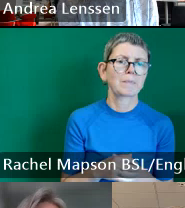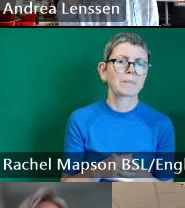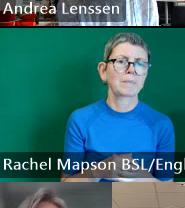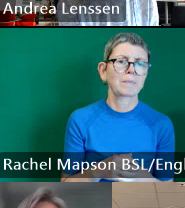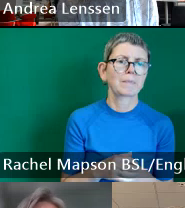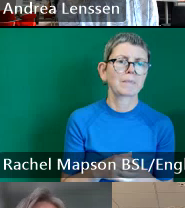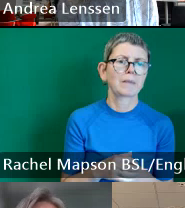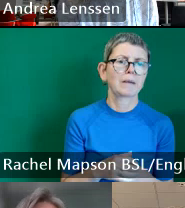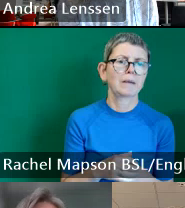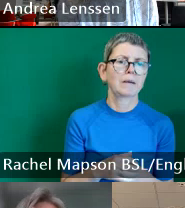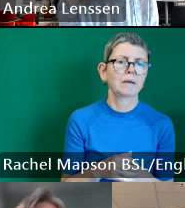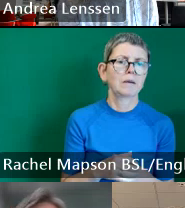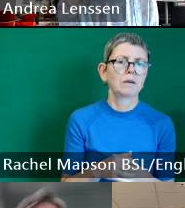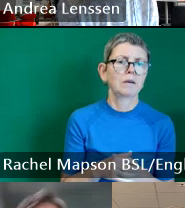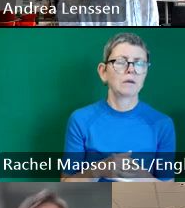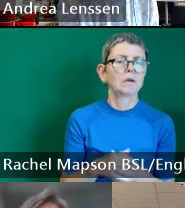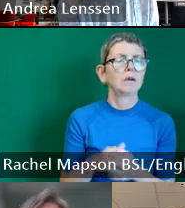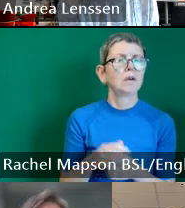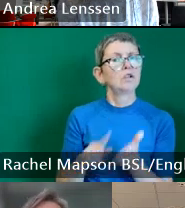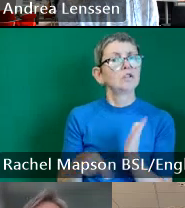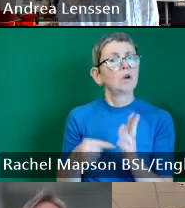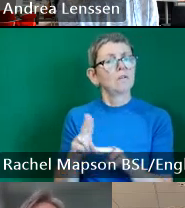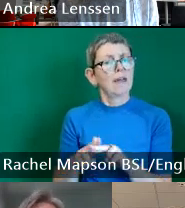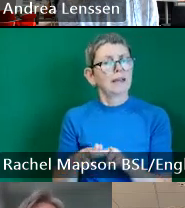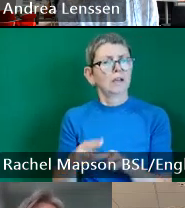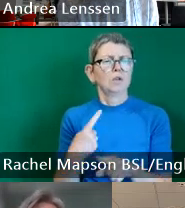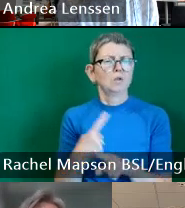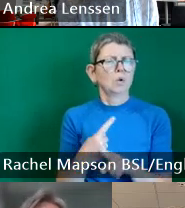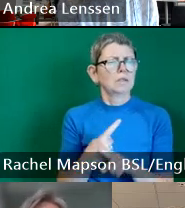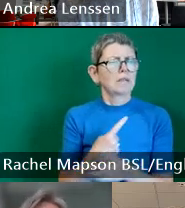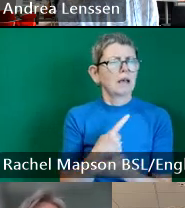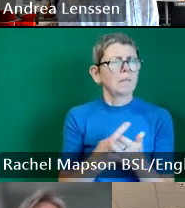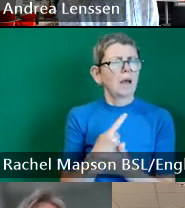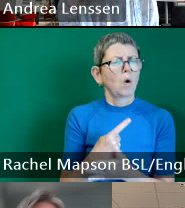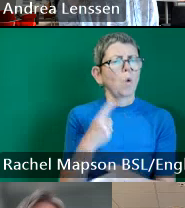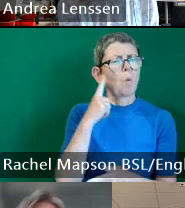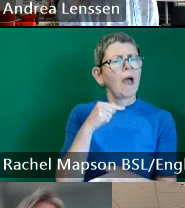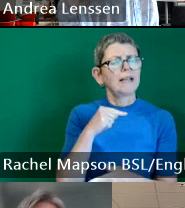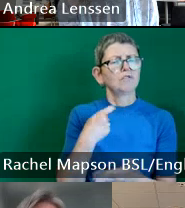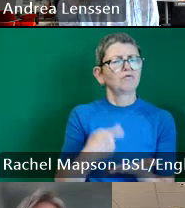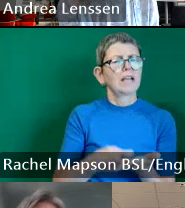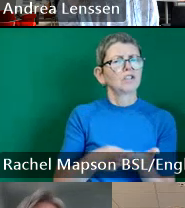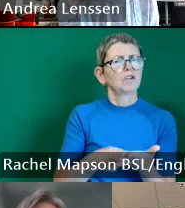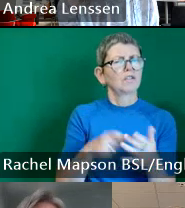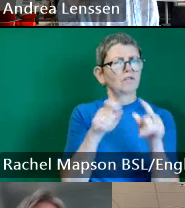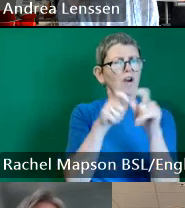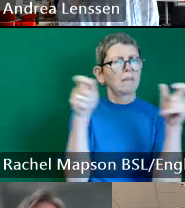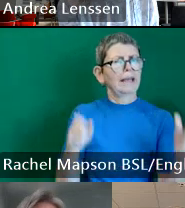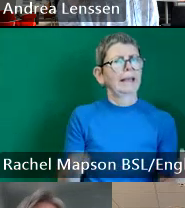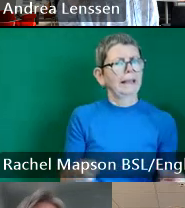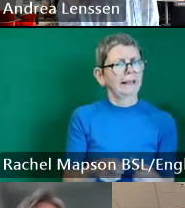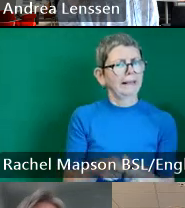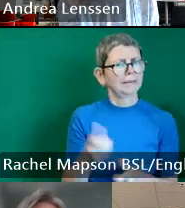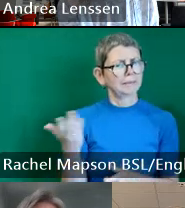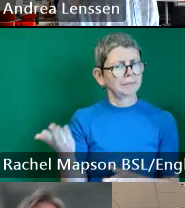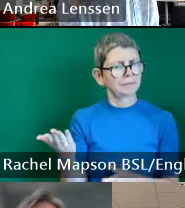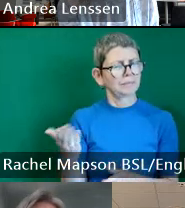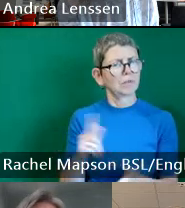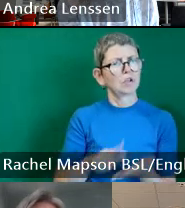and Joe Fagan talk about this white racial framing. Joe Fagan did a study where he has students